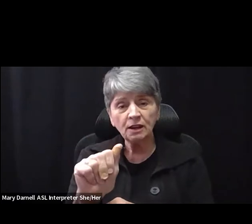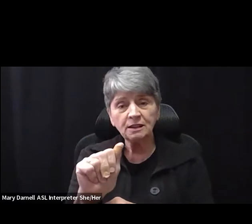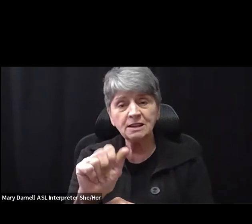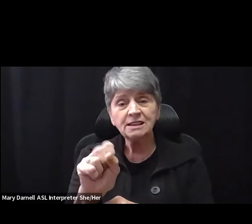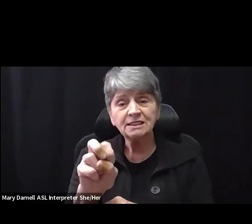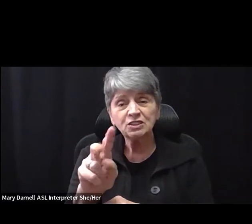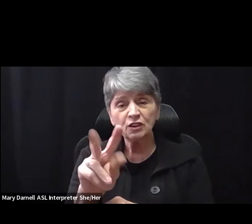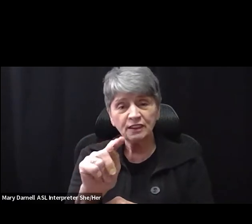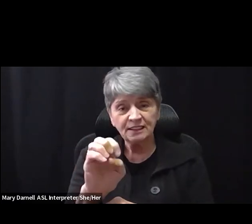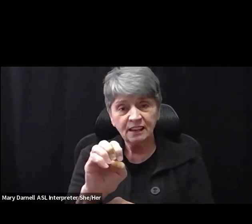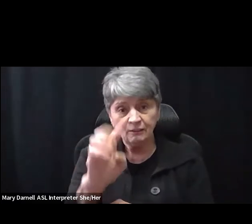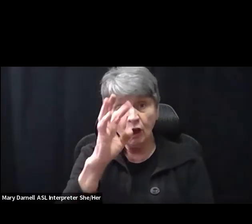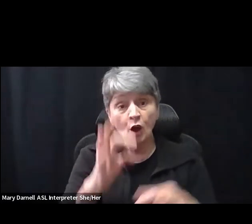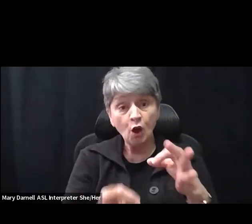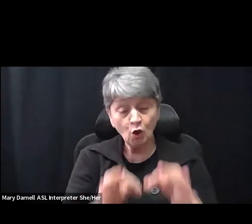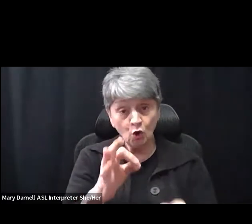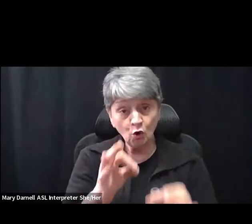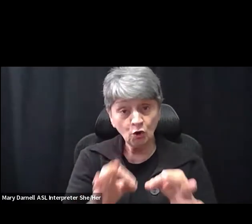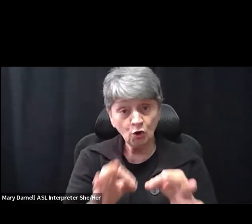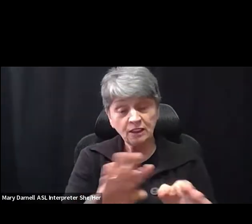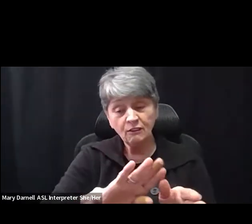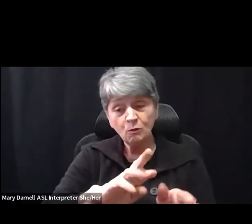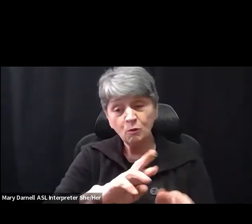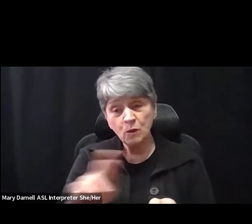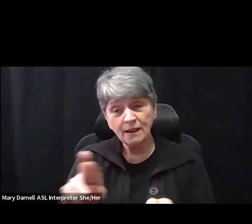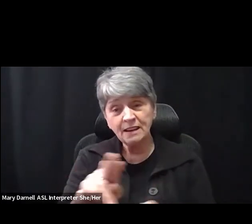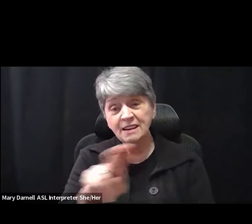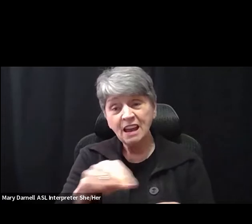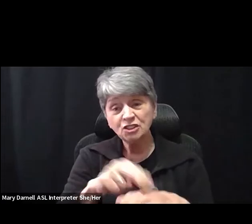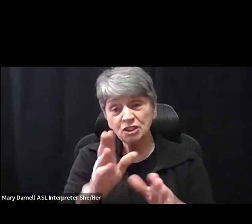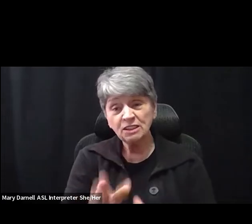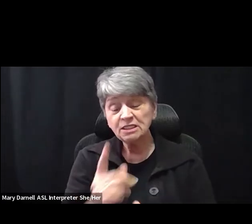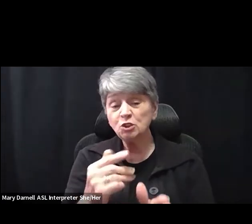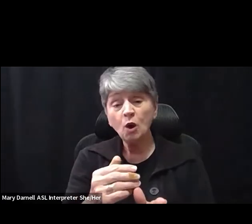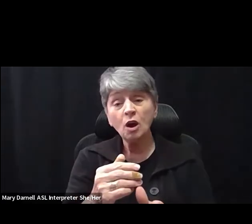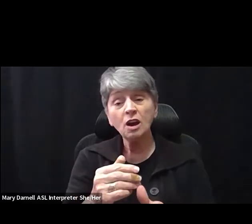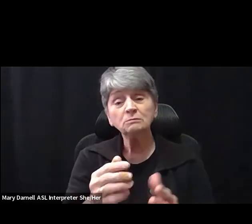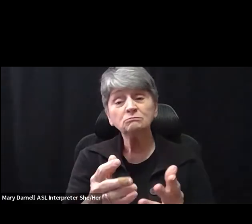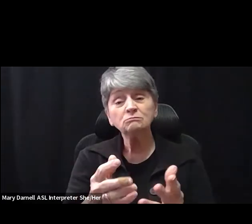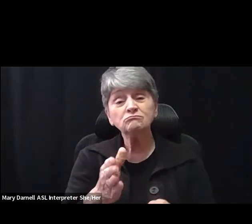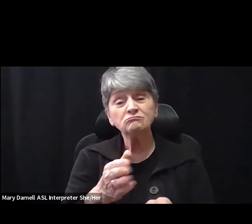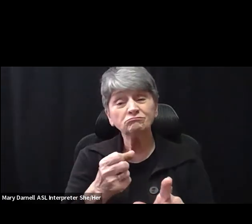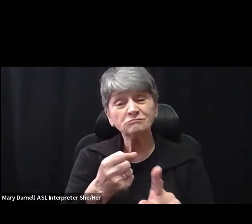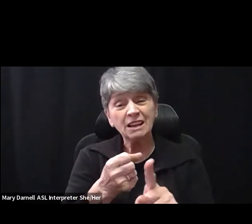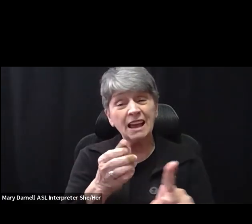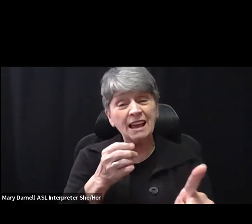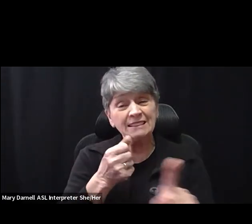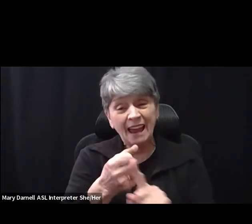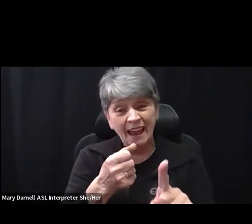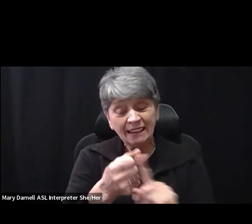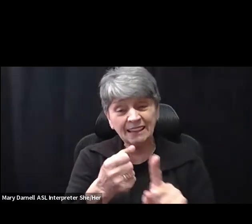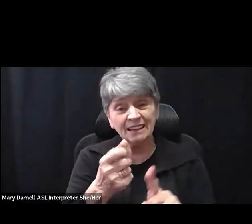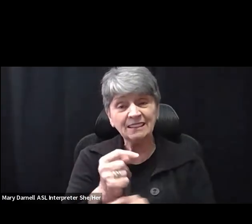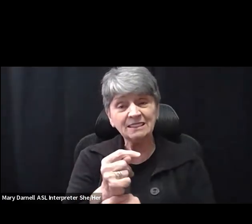Christian nationalists that are attacking this fundamentalist principle. They are gasping for air because